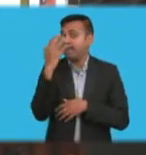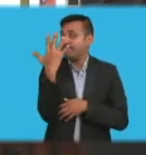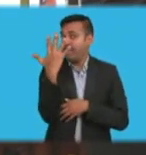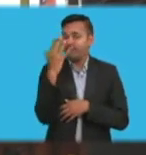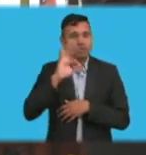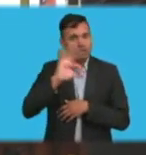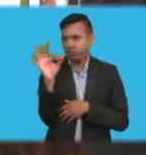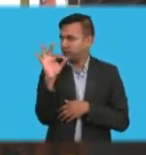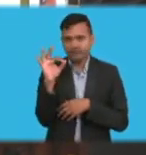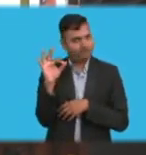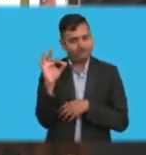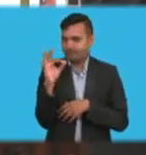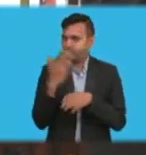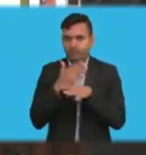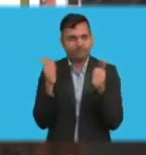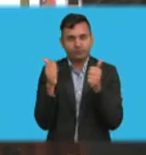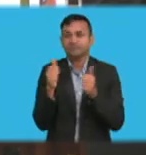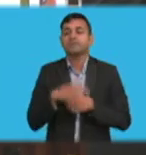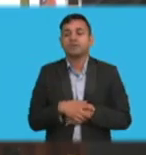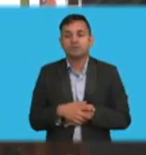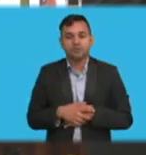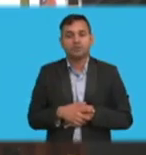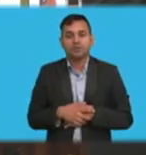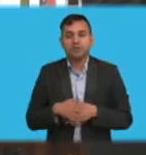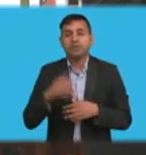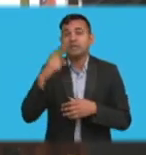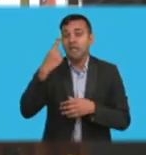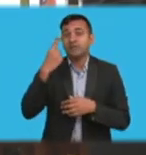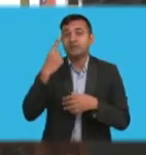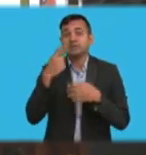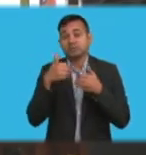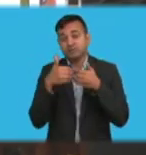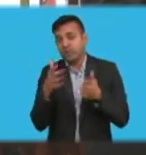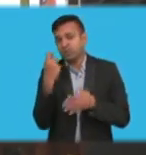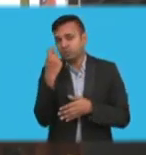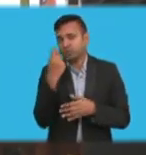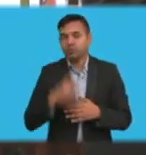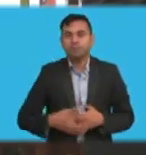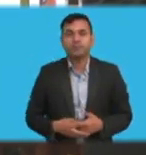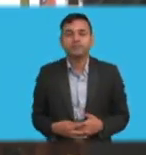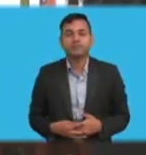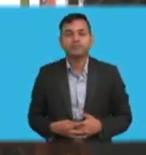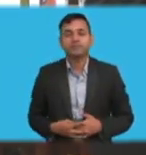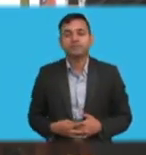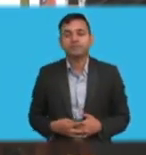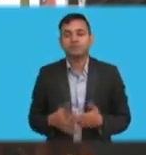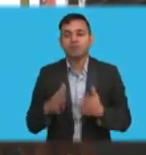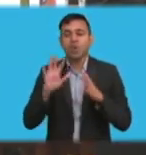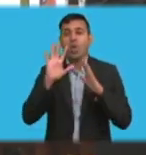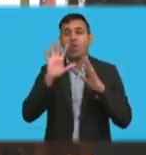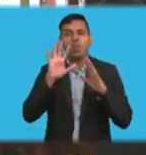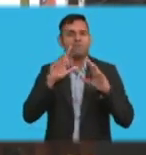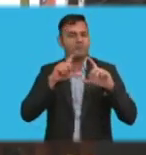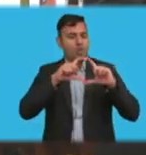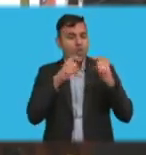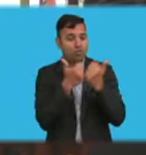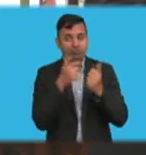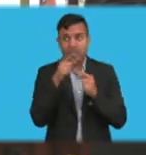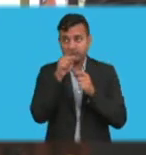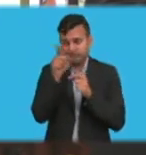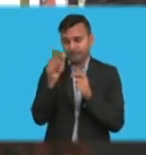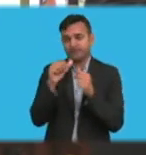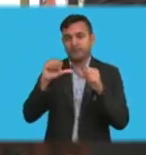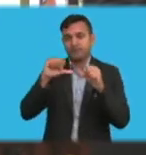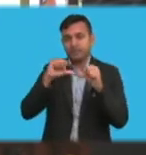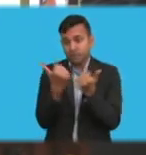be starting soon. These 11, in some cases, the contract has just been signed. Some cases, we can't